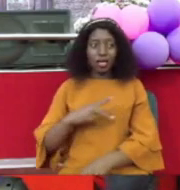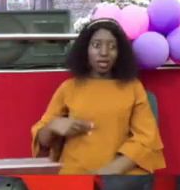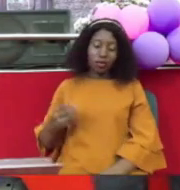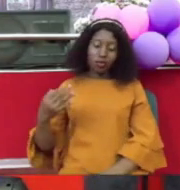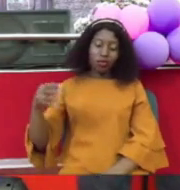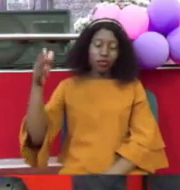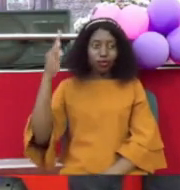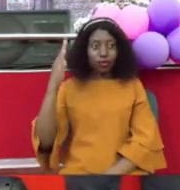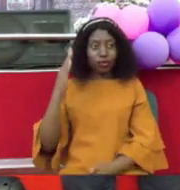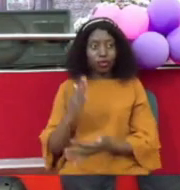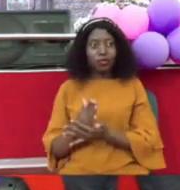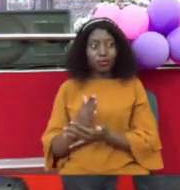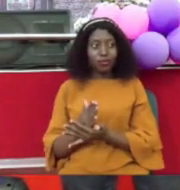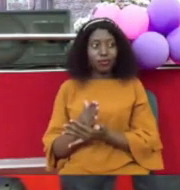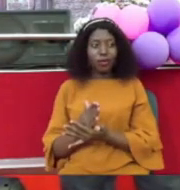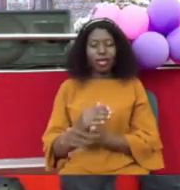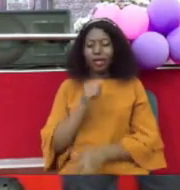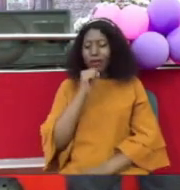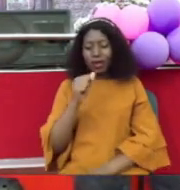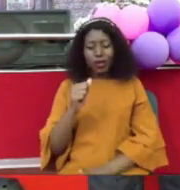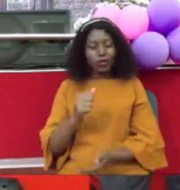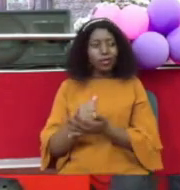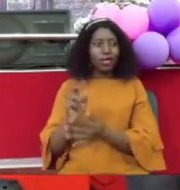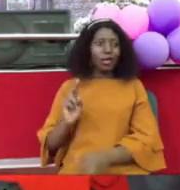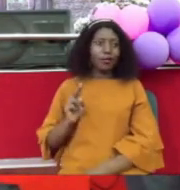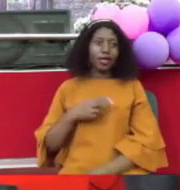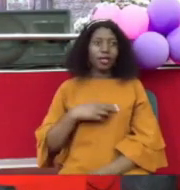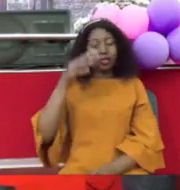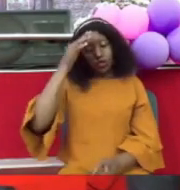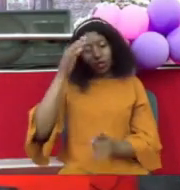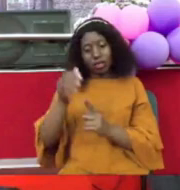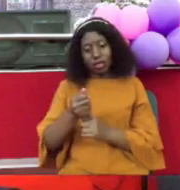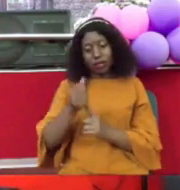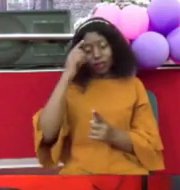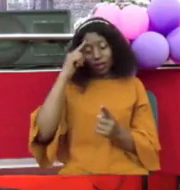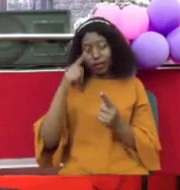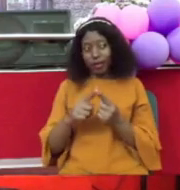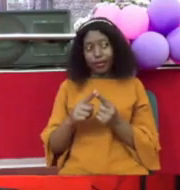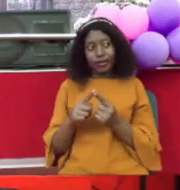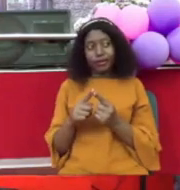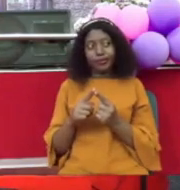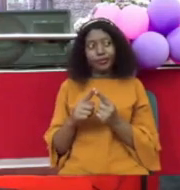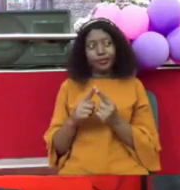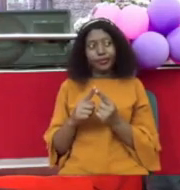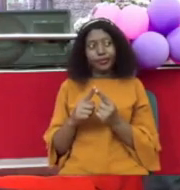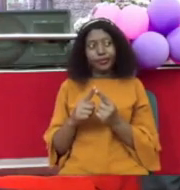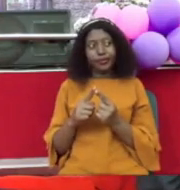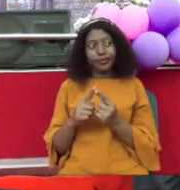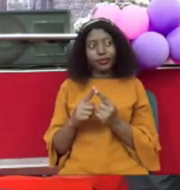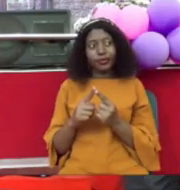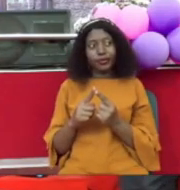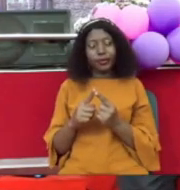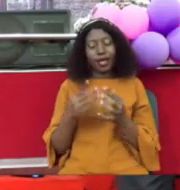kuweza kumiliki. They will not help us to fulfill our purpose. Hayatatusaidia kutimiliza makusudi yetu. The